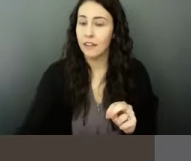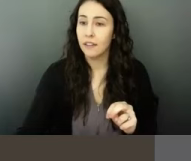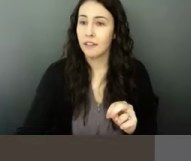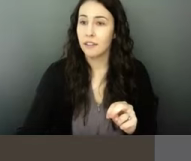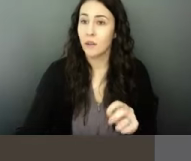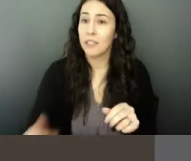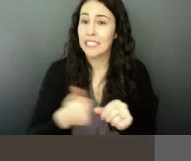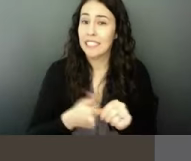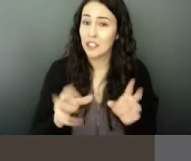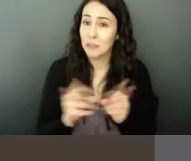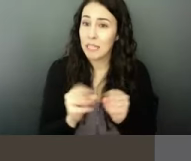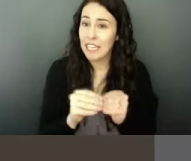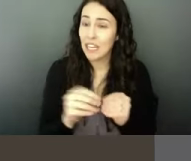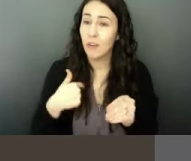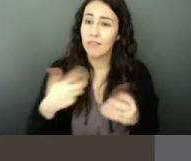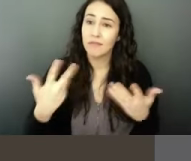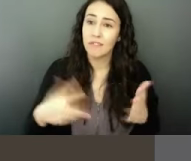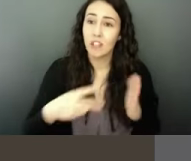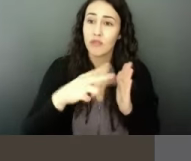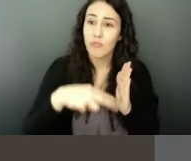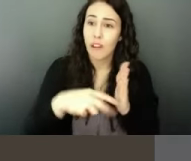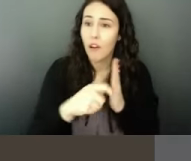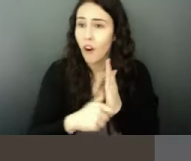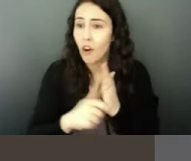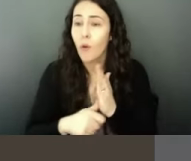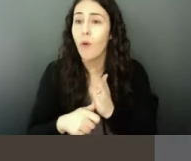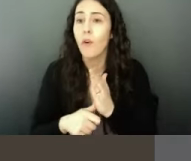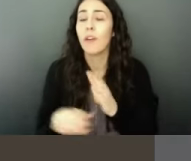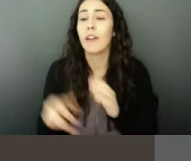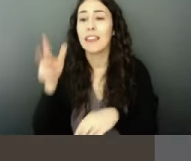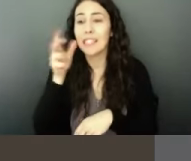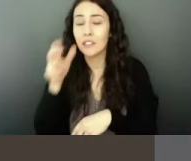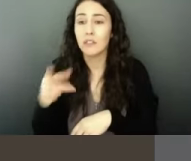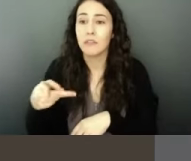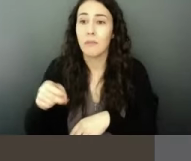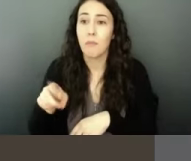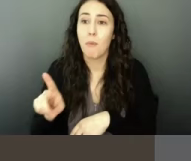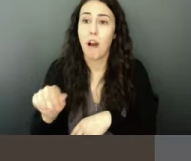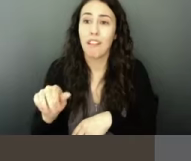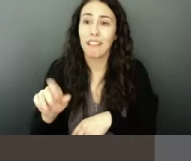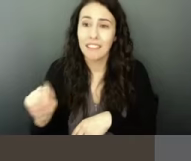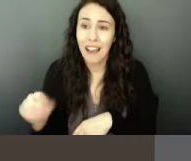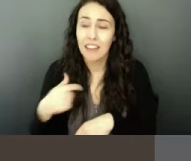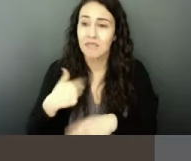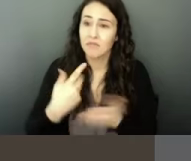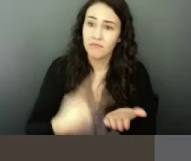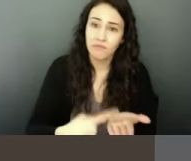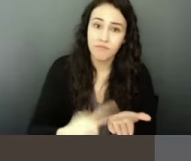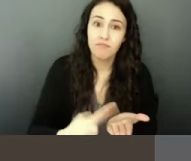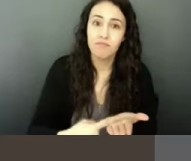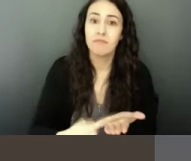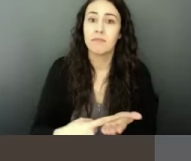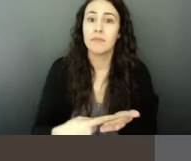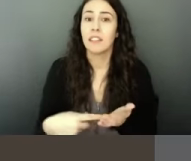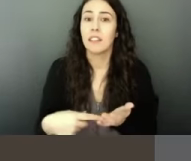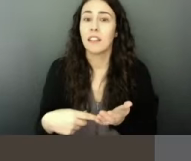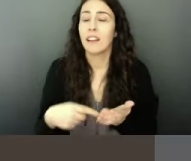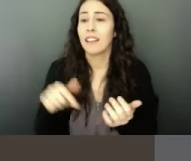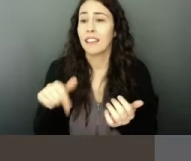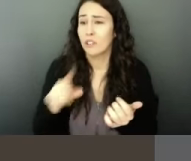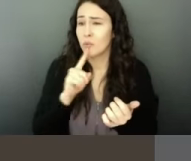we've read articles, we've listened to podcasts, et cetera, and had discussions. And this was one that was really valuable for